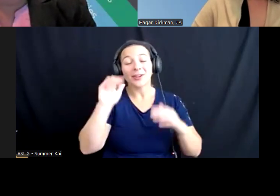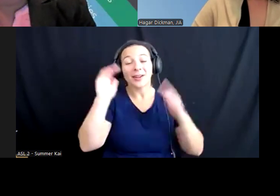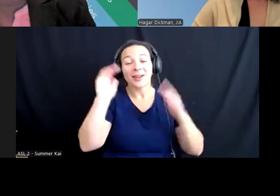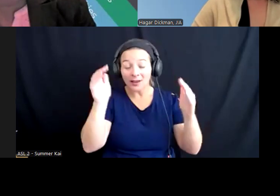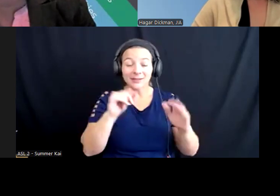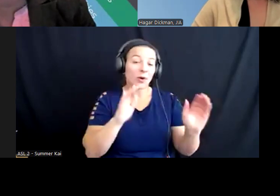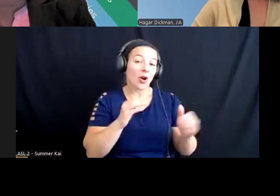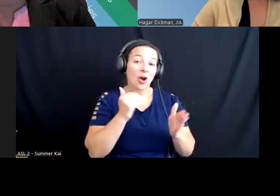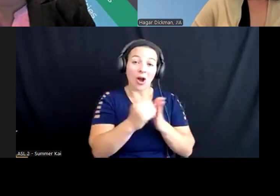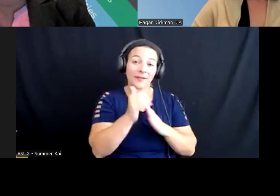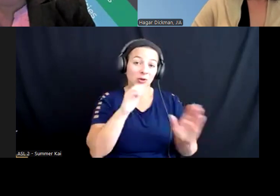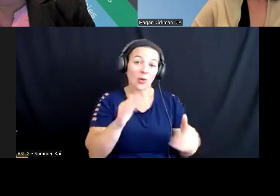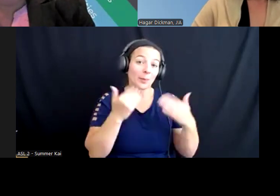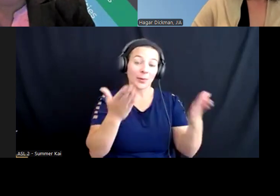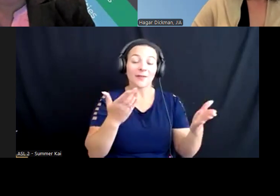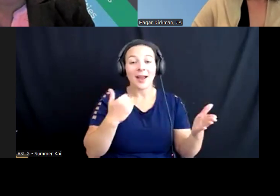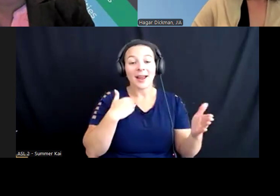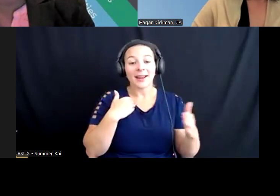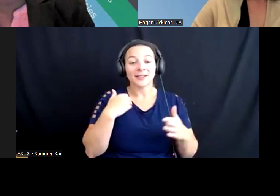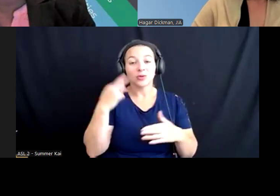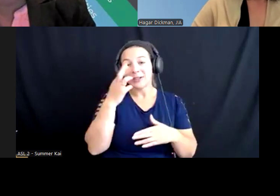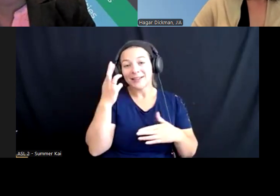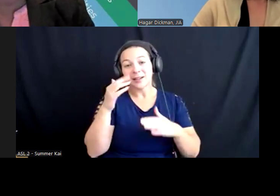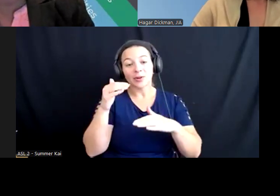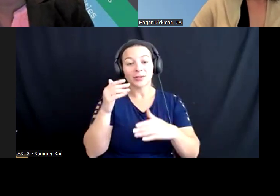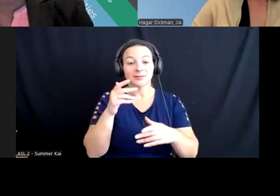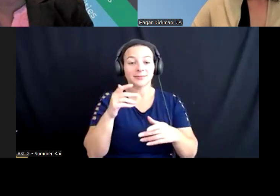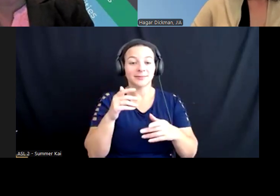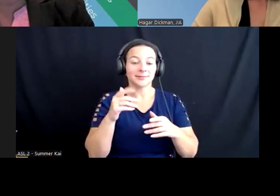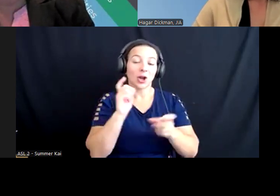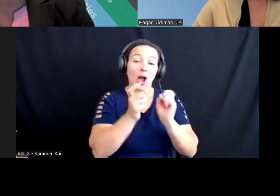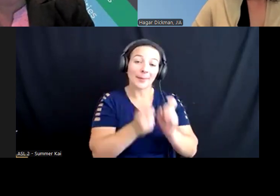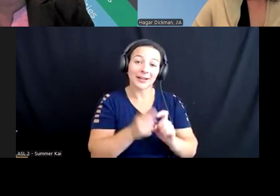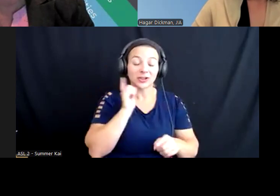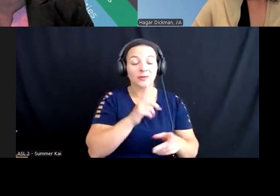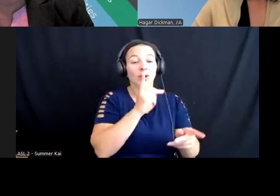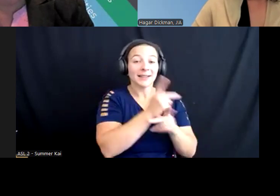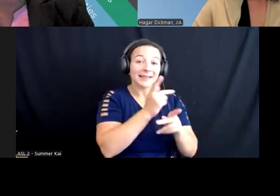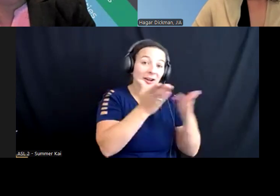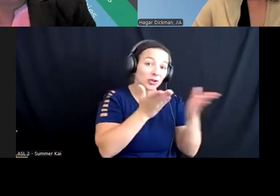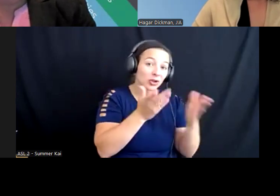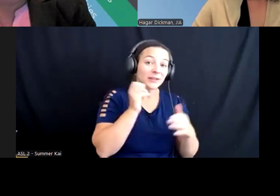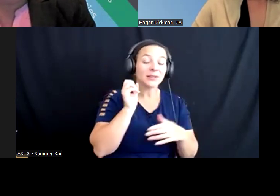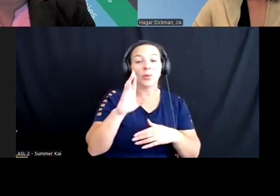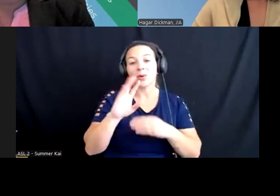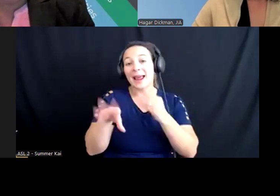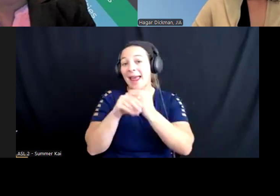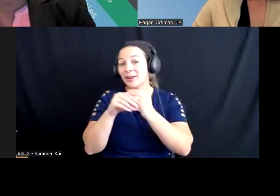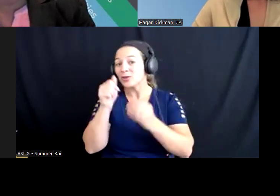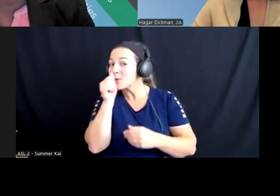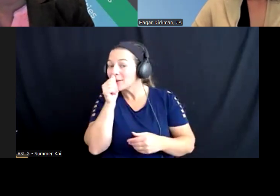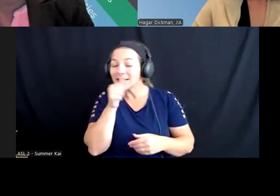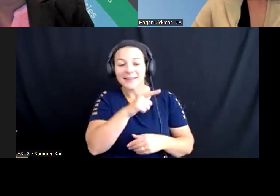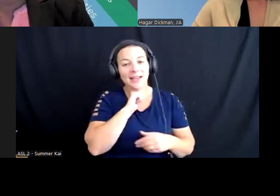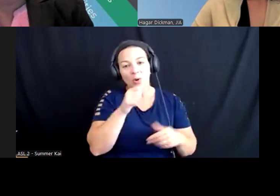don't provide reasonable accommodations for those who need caregiver services or additional privacy, and they don't allow for